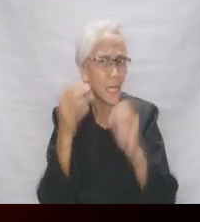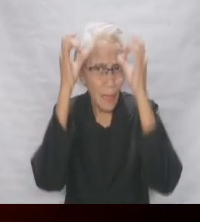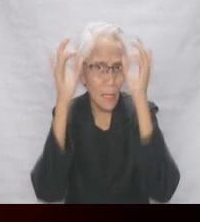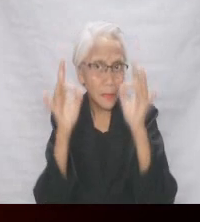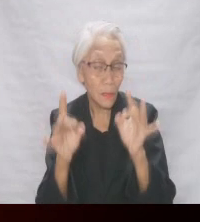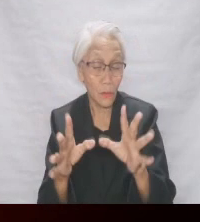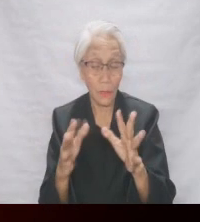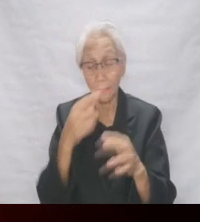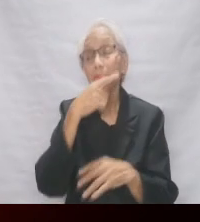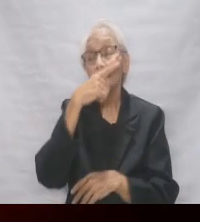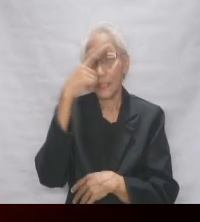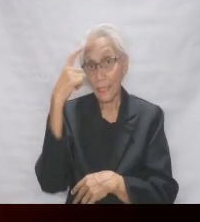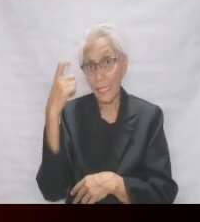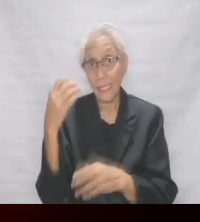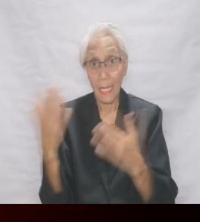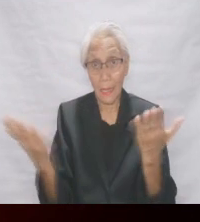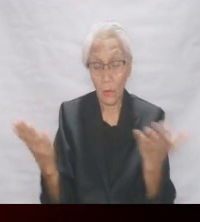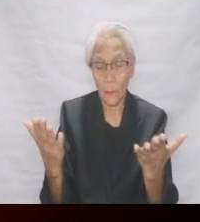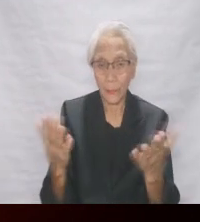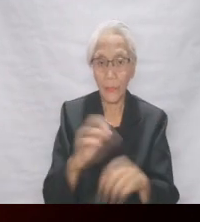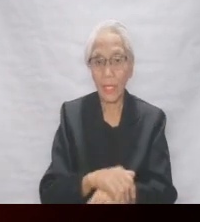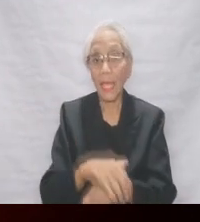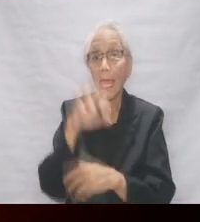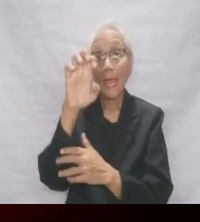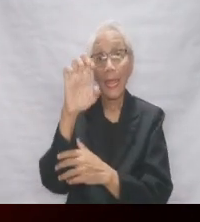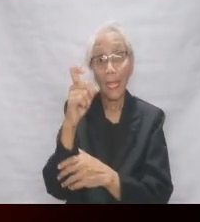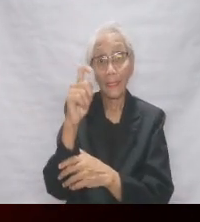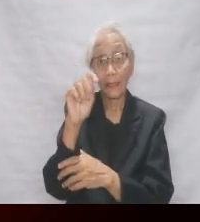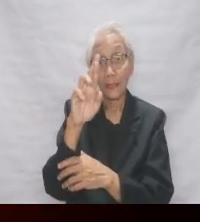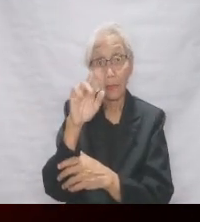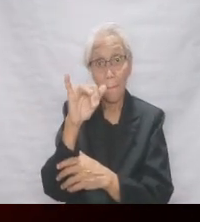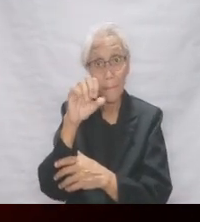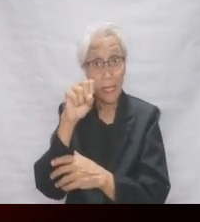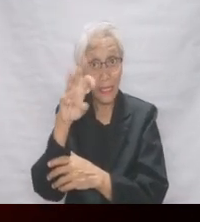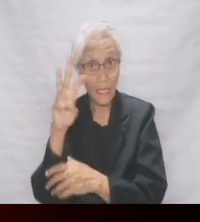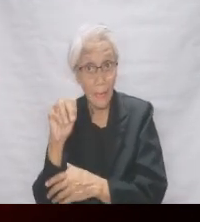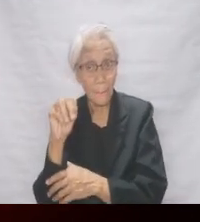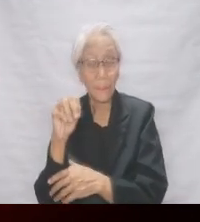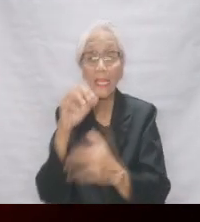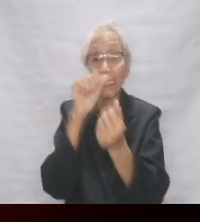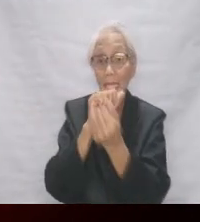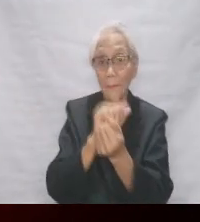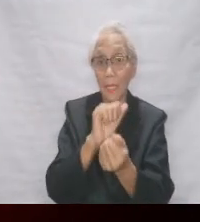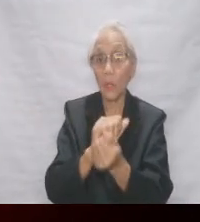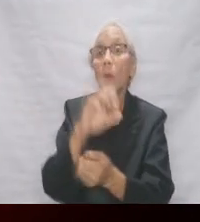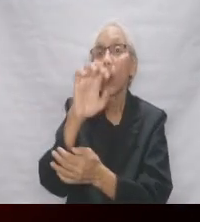Kasi ito, extremism. Kasama dito ang term sa extremism,